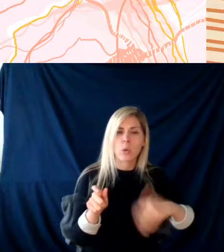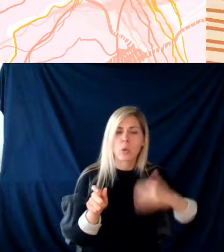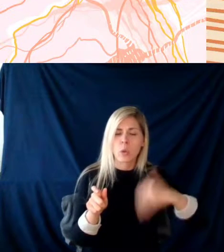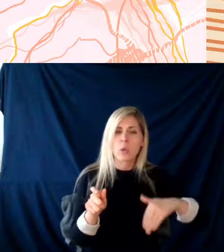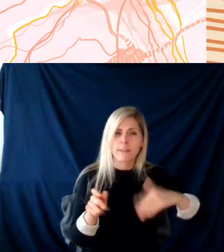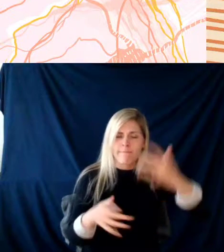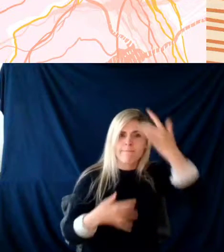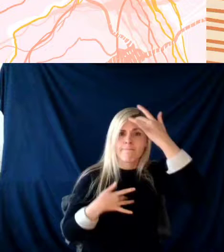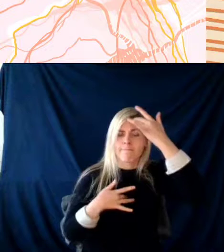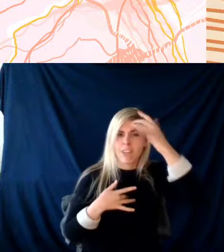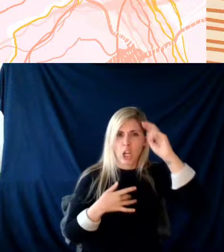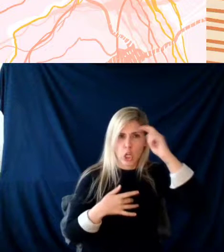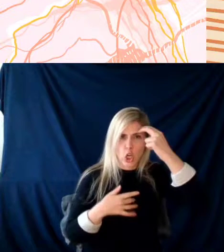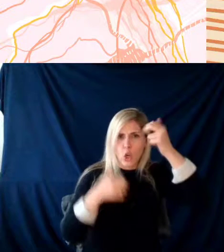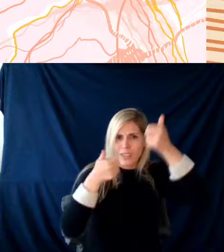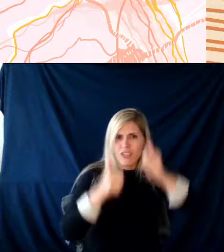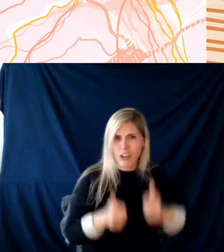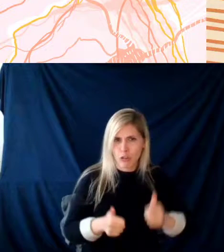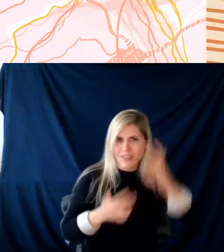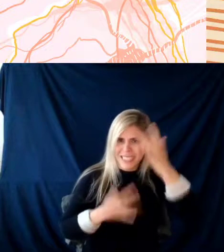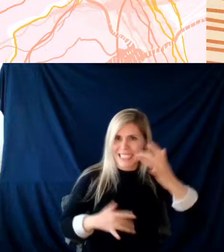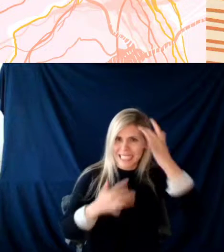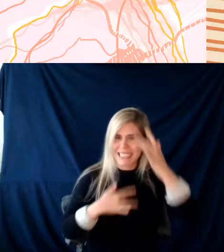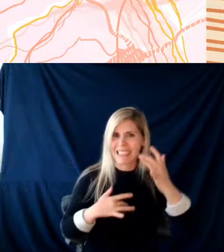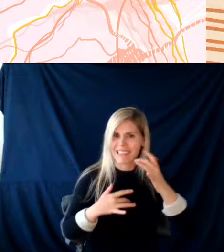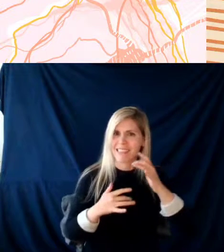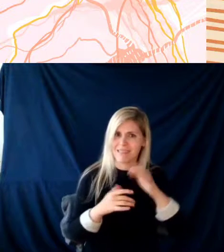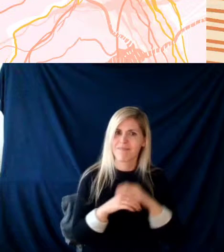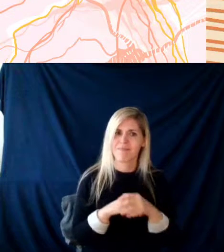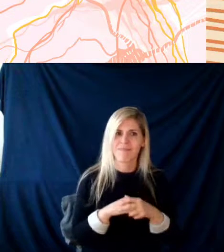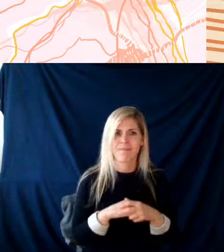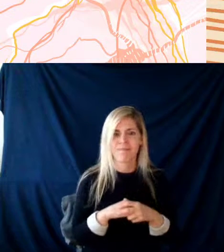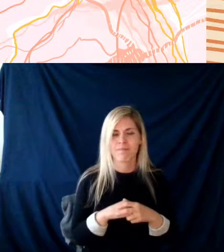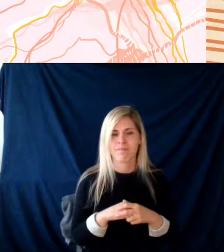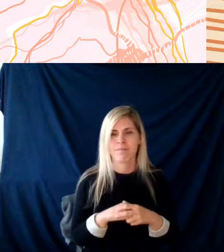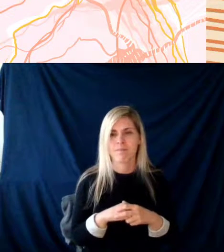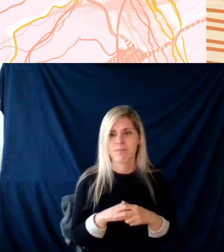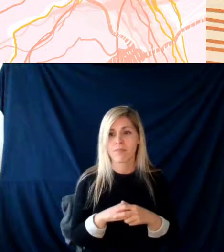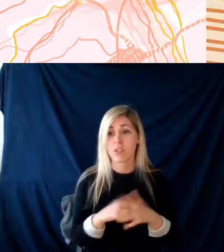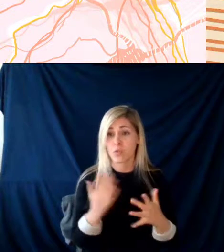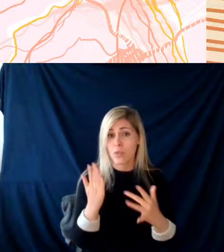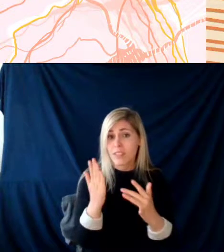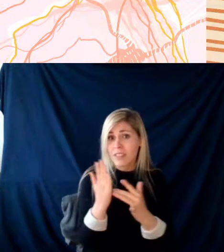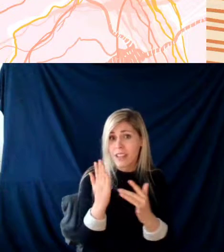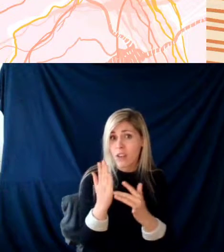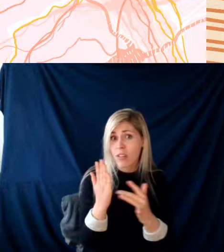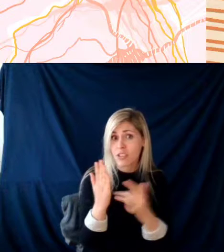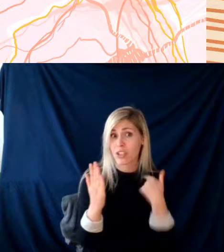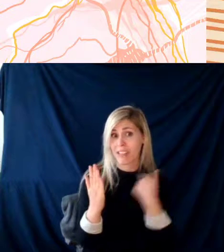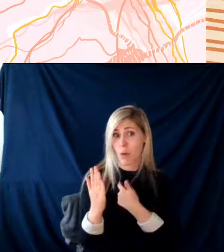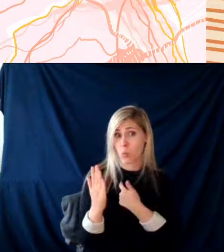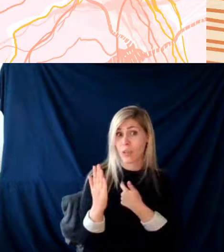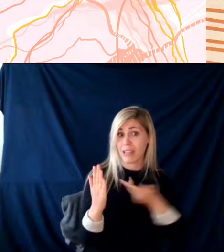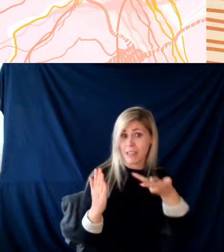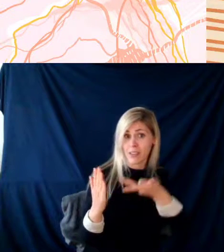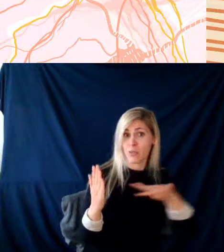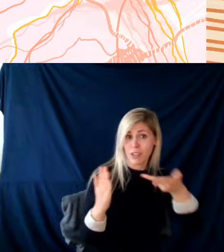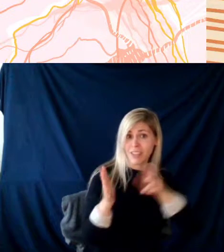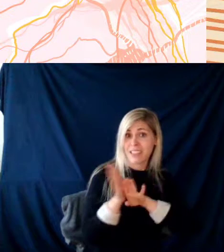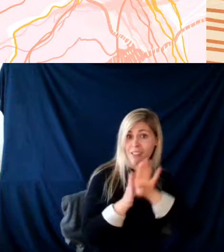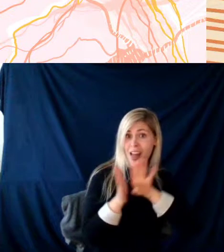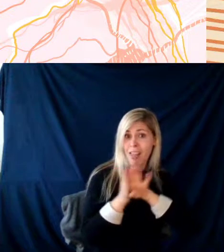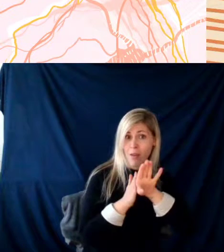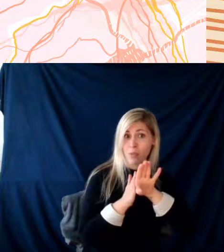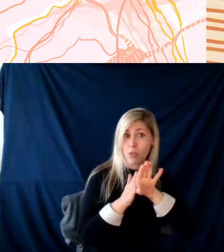from neurological, neurodegenerative diseases. And so what the technology that we've developed enables us